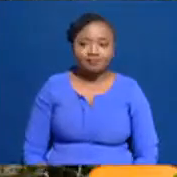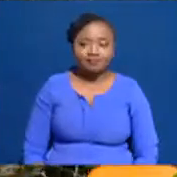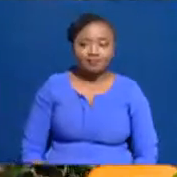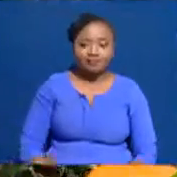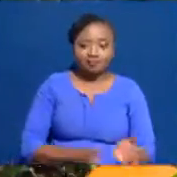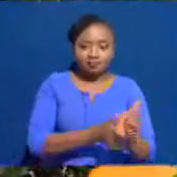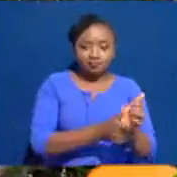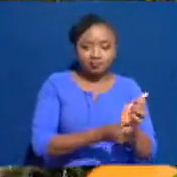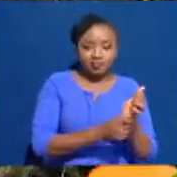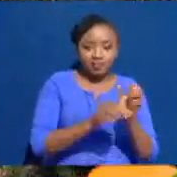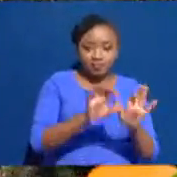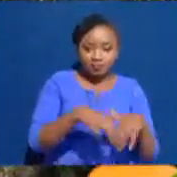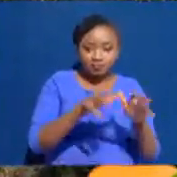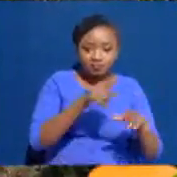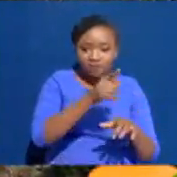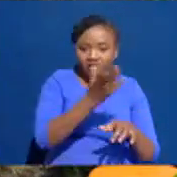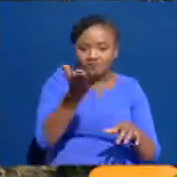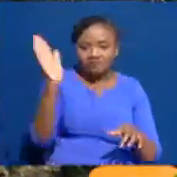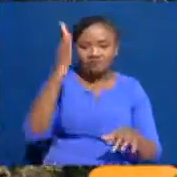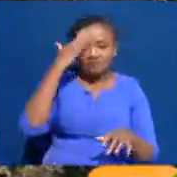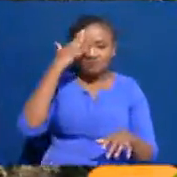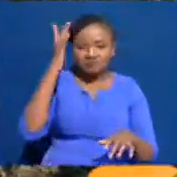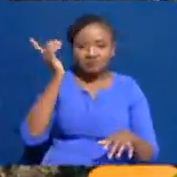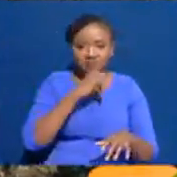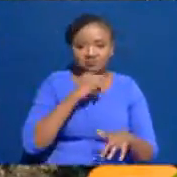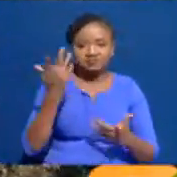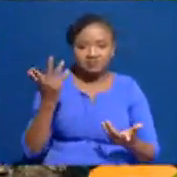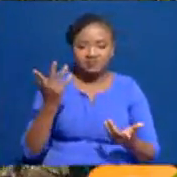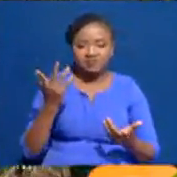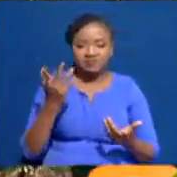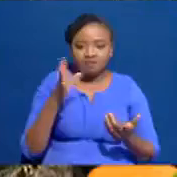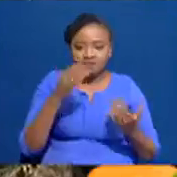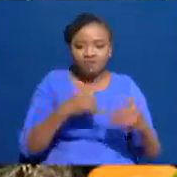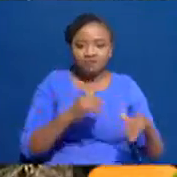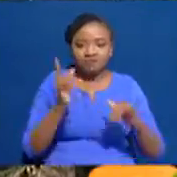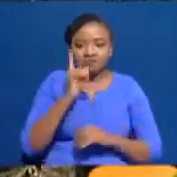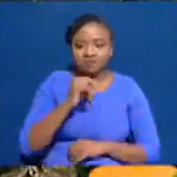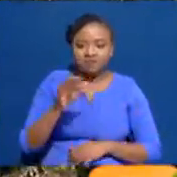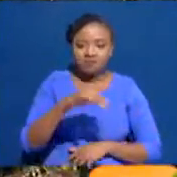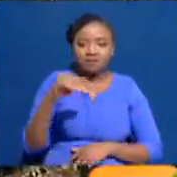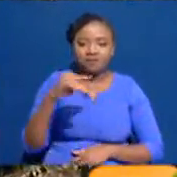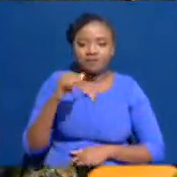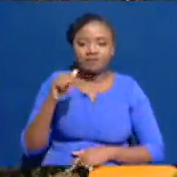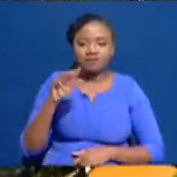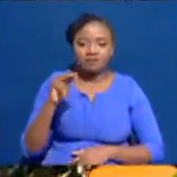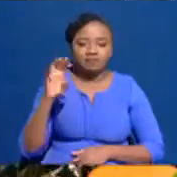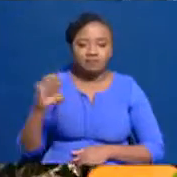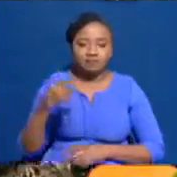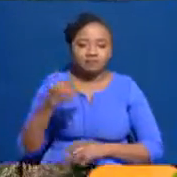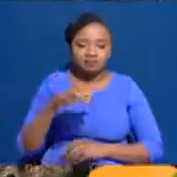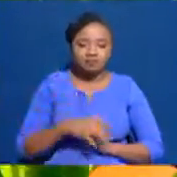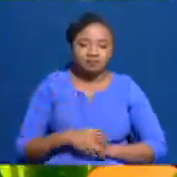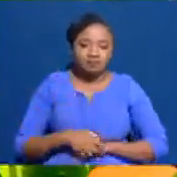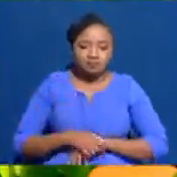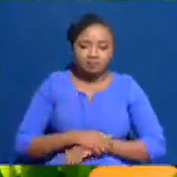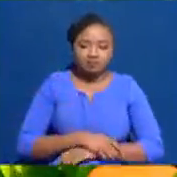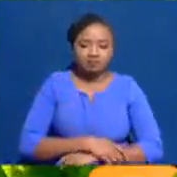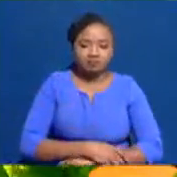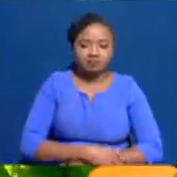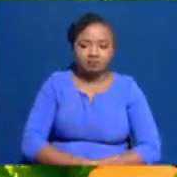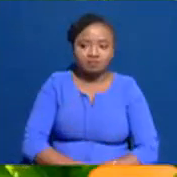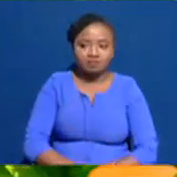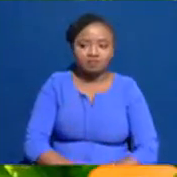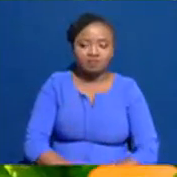Maize farming is not new to residents of Sinaga village in Gem constituency, Siaya County. Like